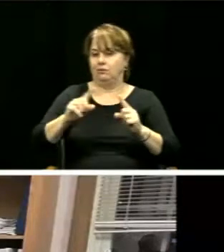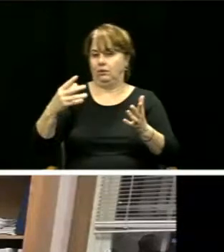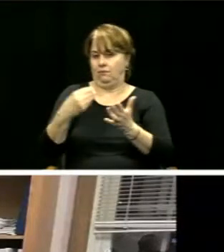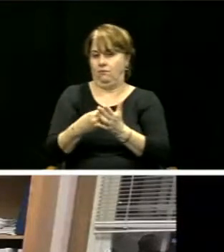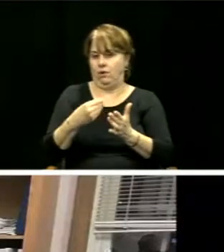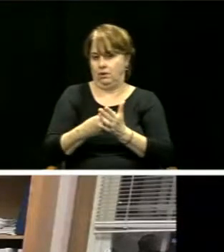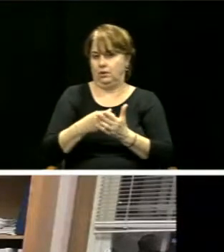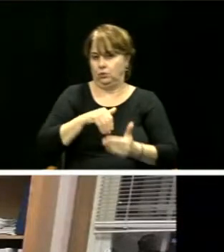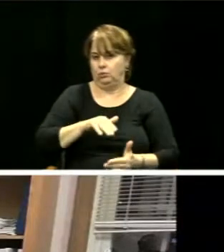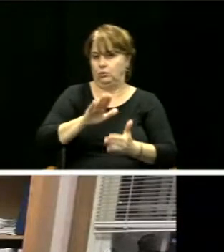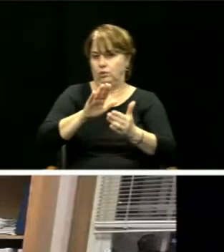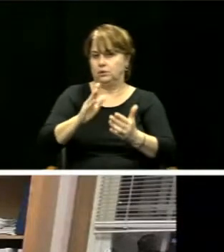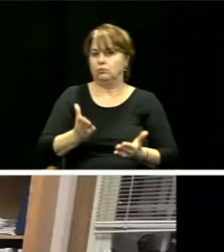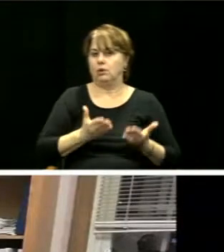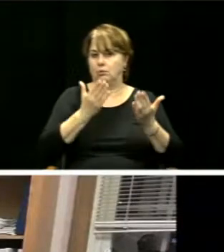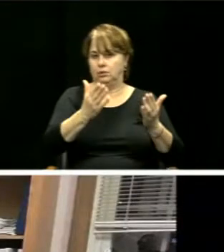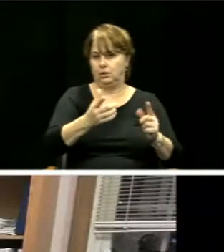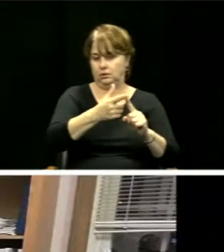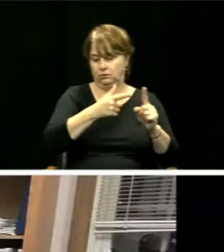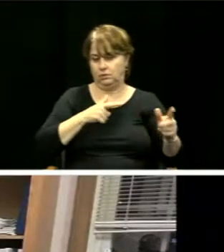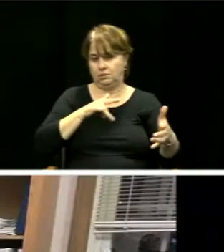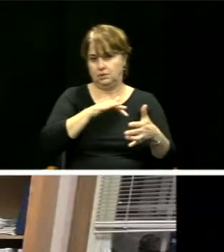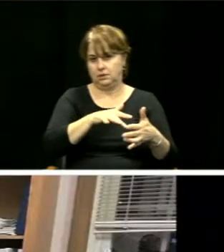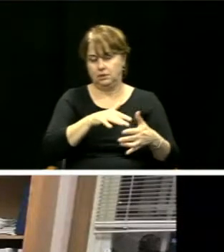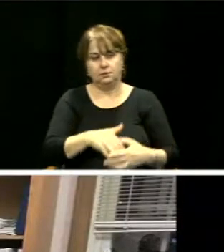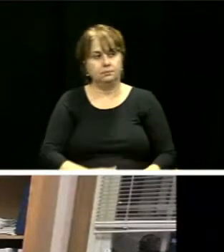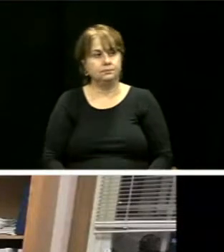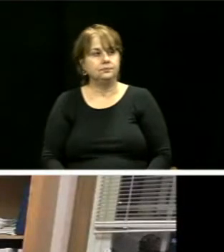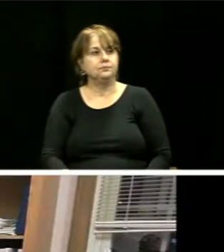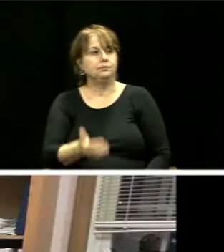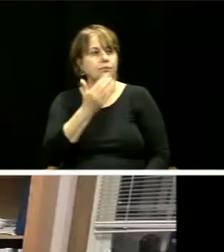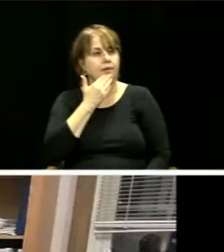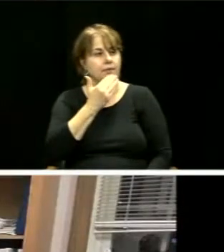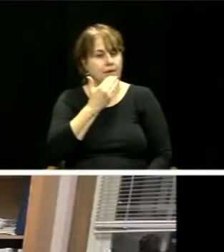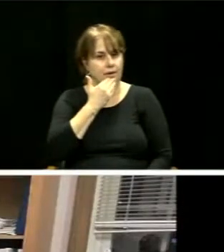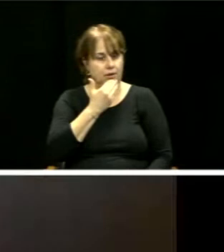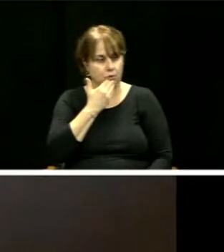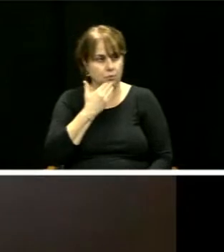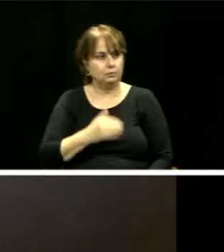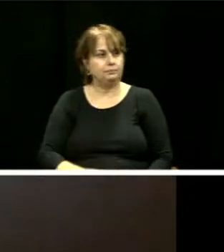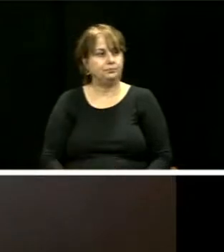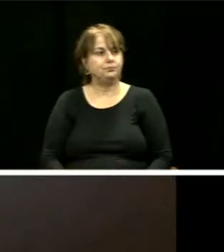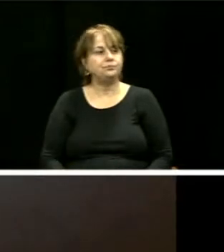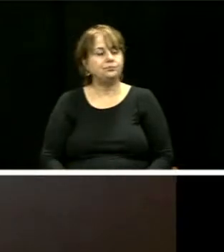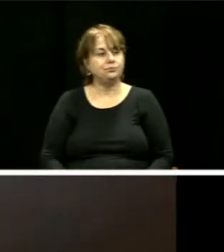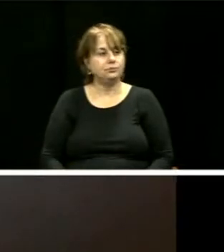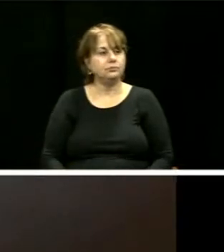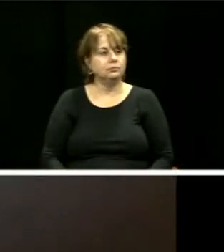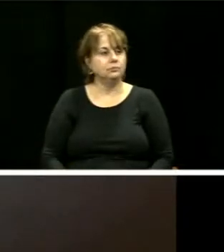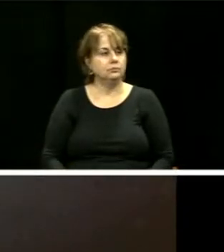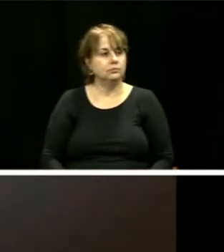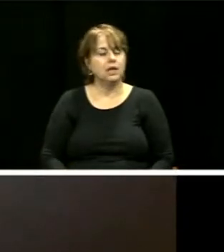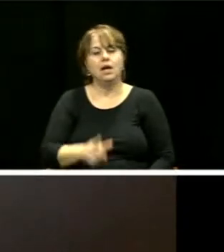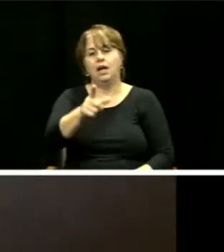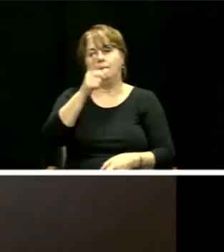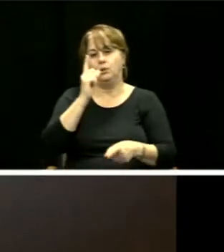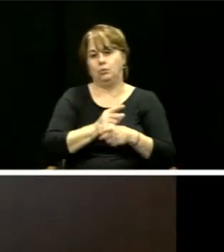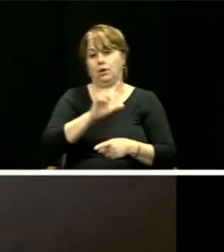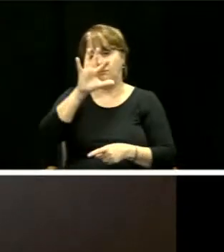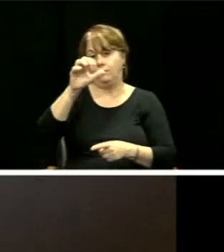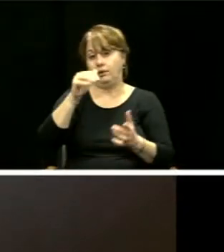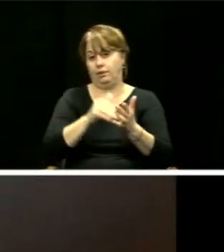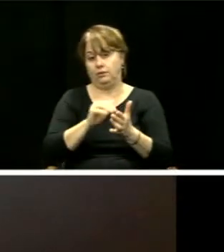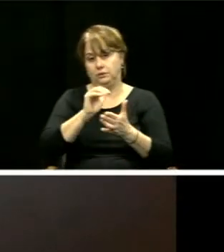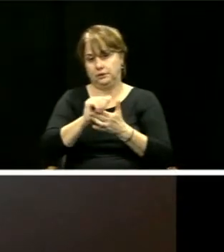the recommendations of these drainage studies. Thank you. I guess that gets back to, I mean, yeah, you're right.